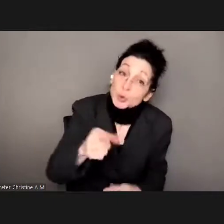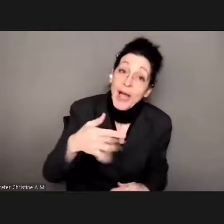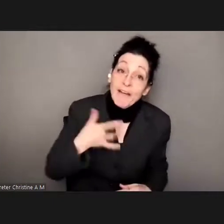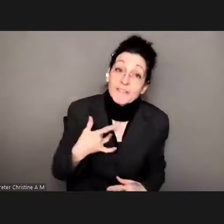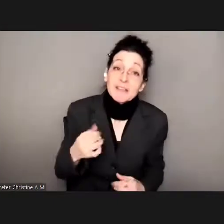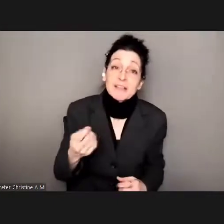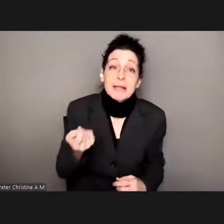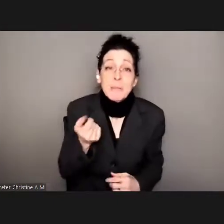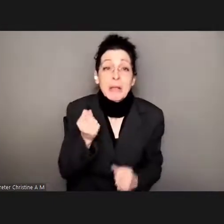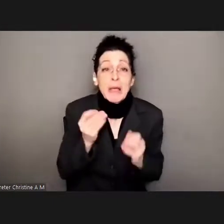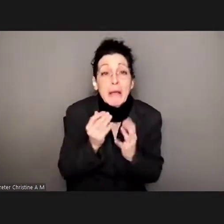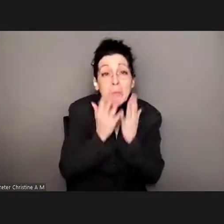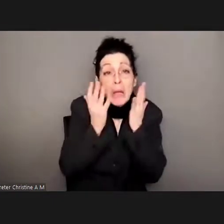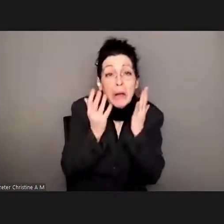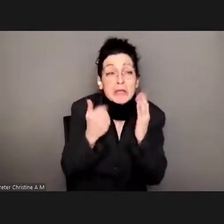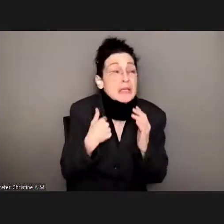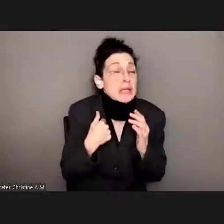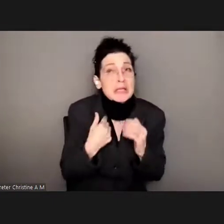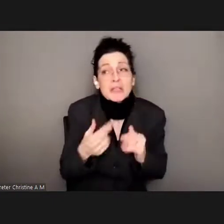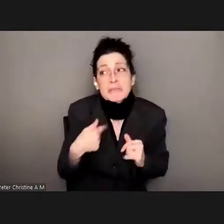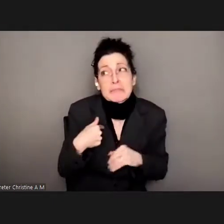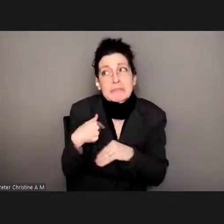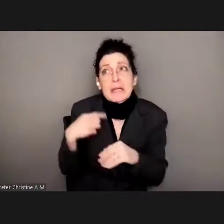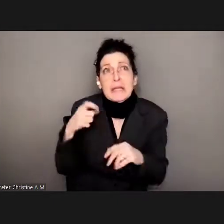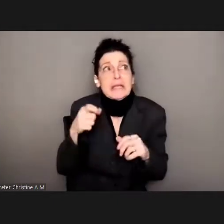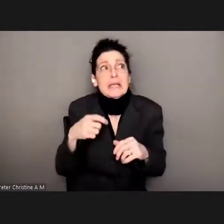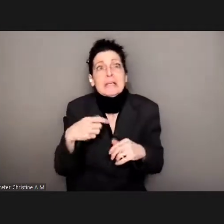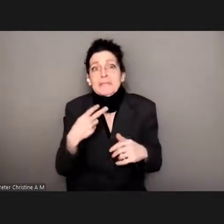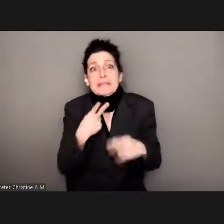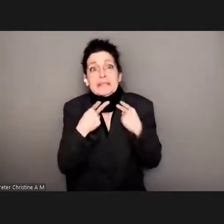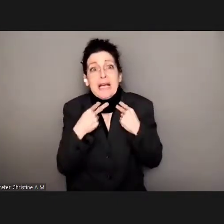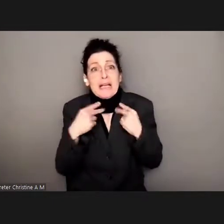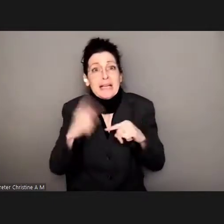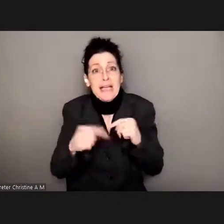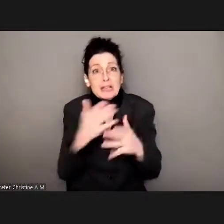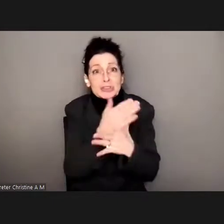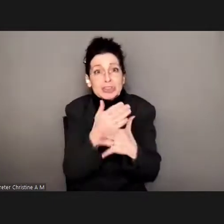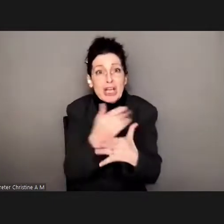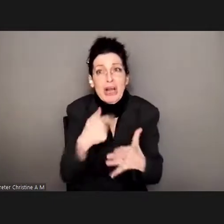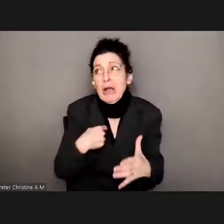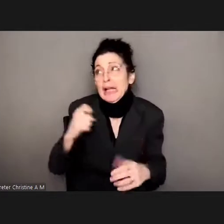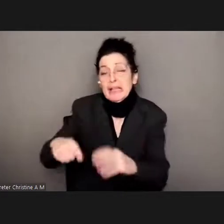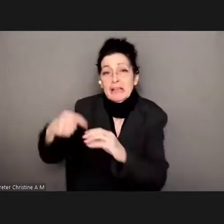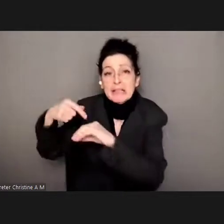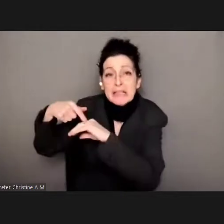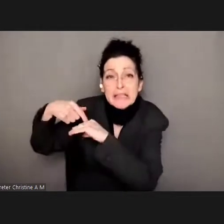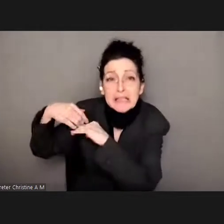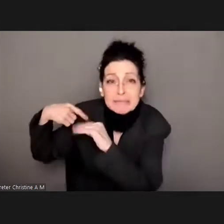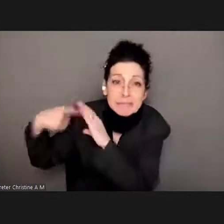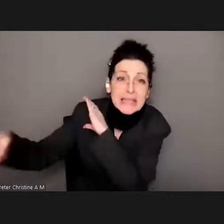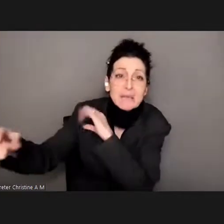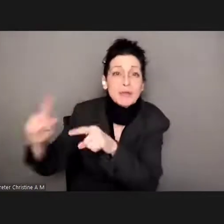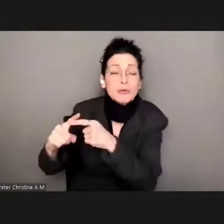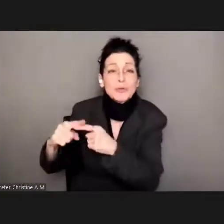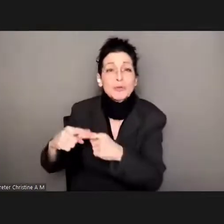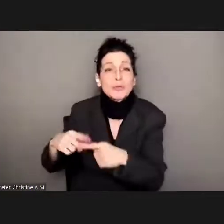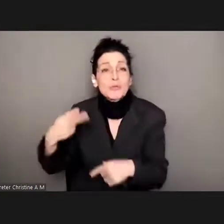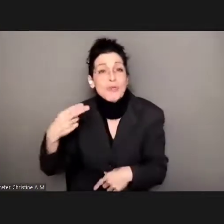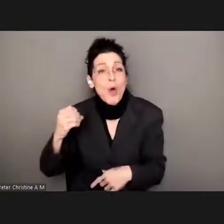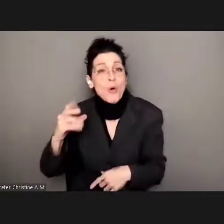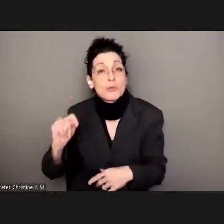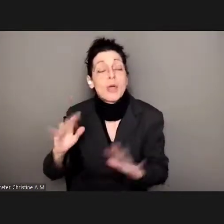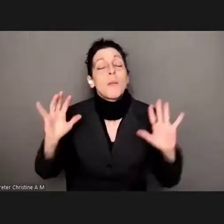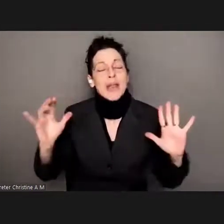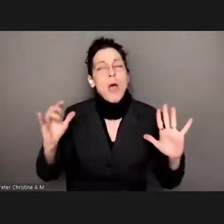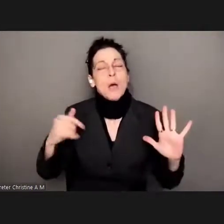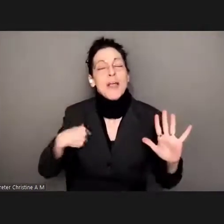host. But I also am really working on this practice of just saying, that's okay. We're getting ready to